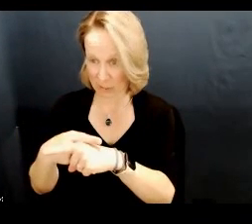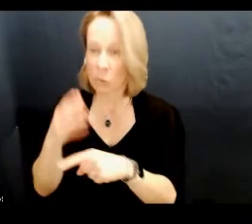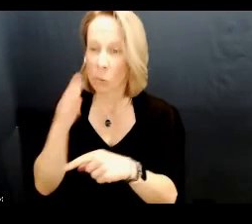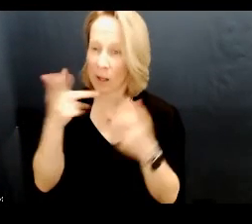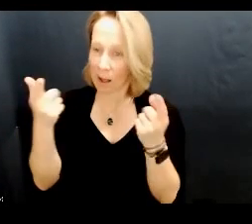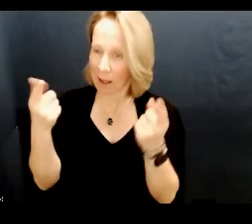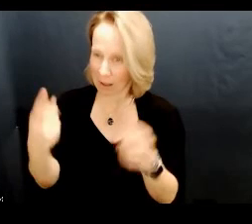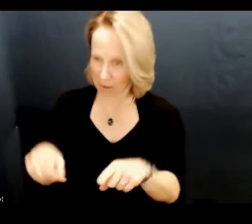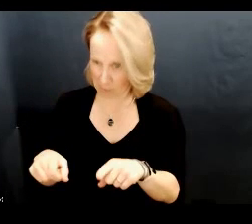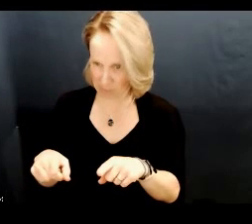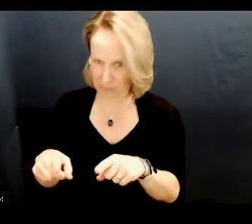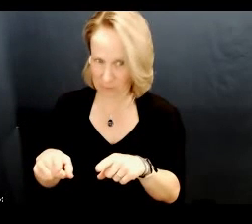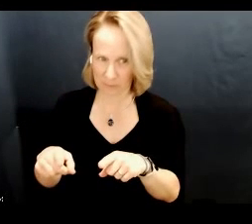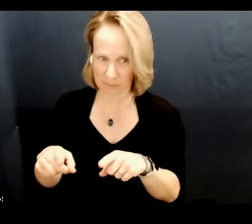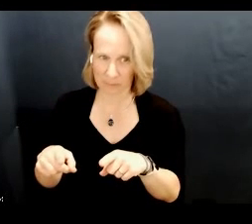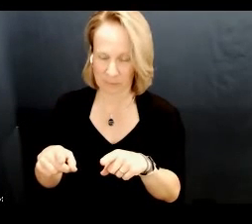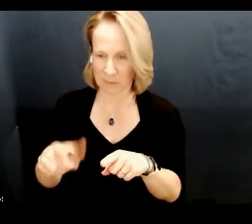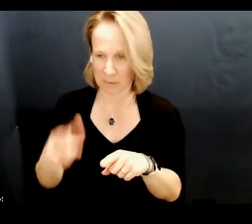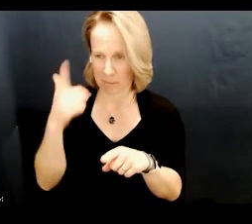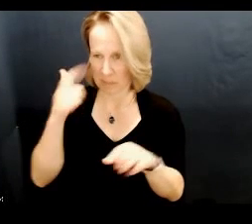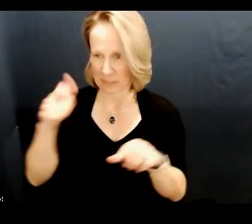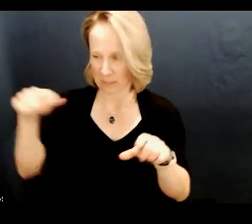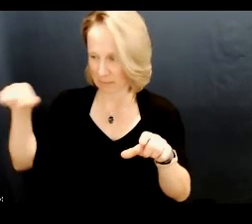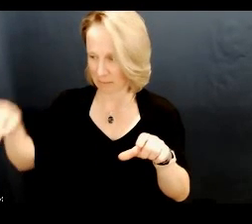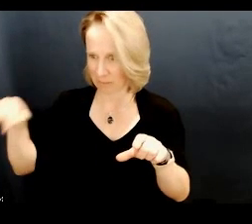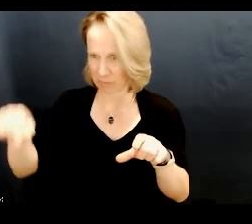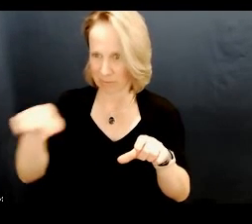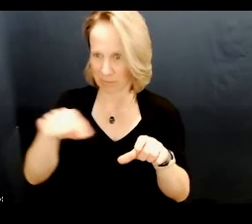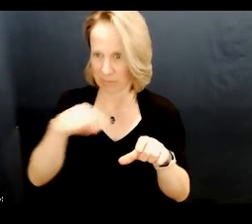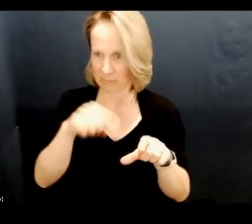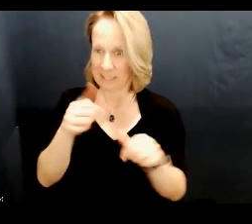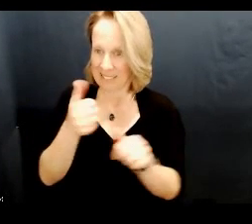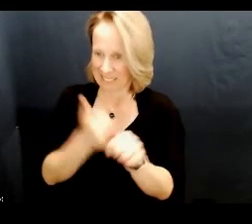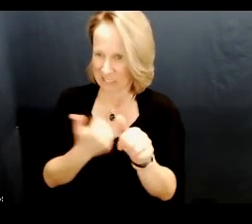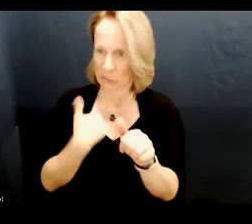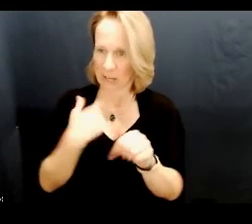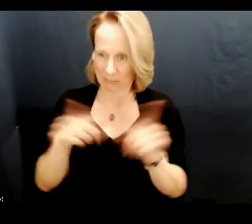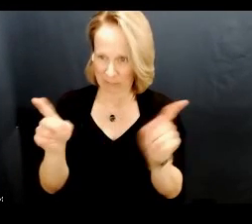because these individuals have different perspectives, different